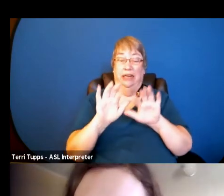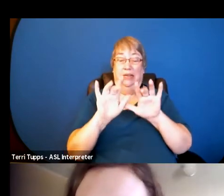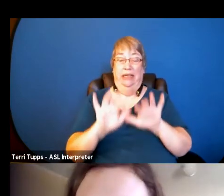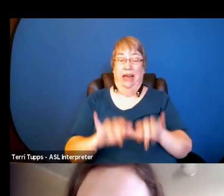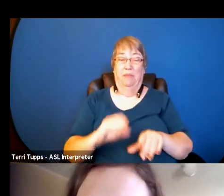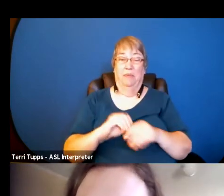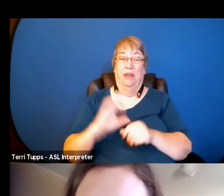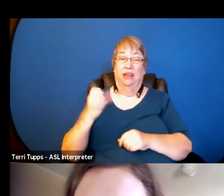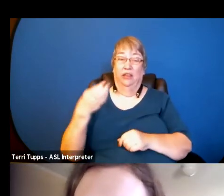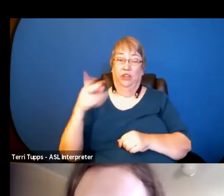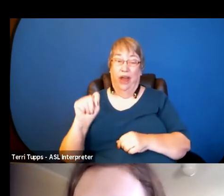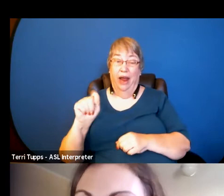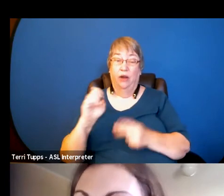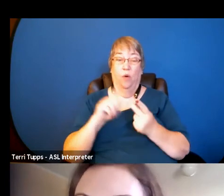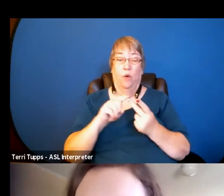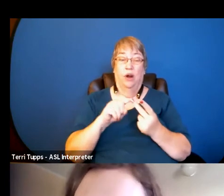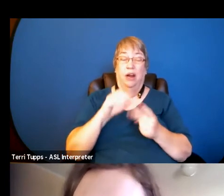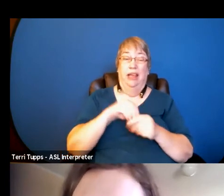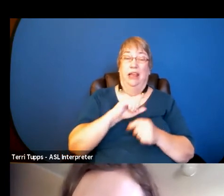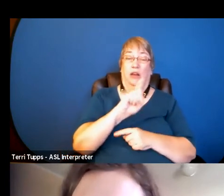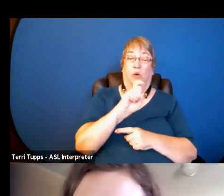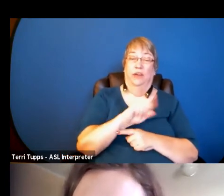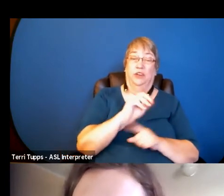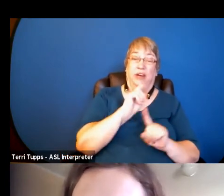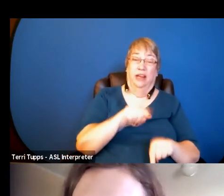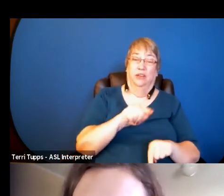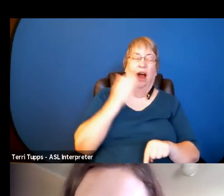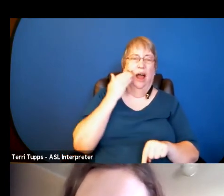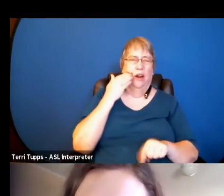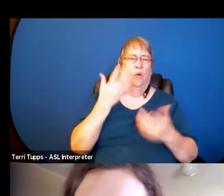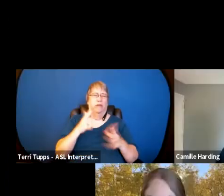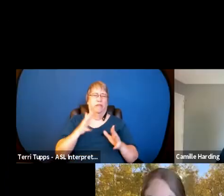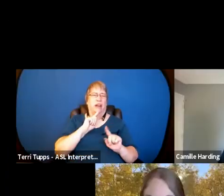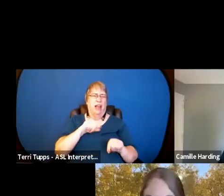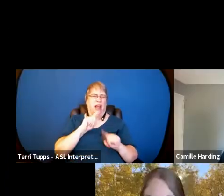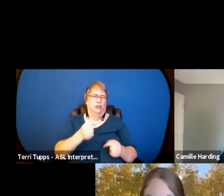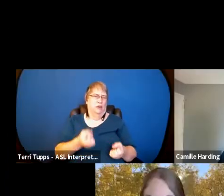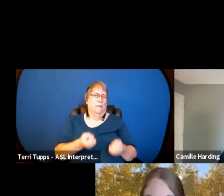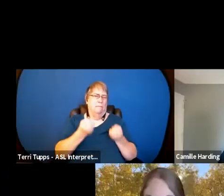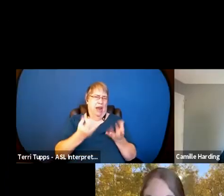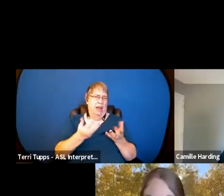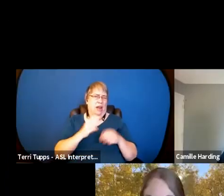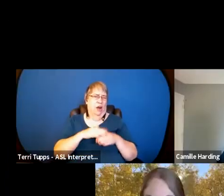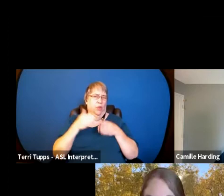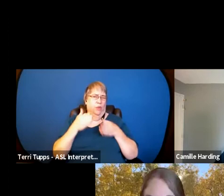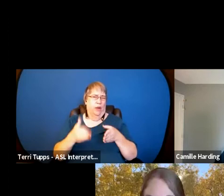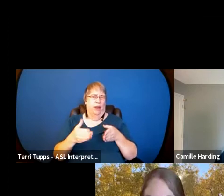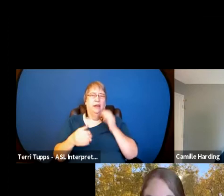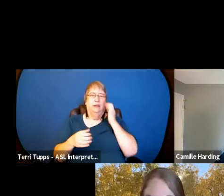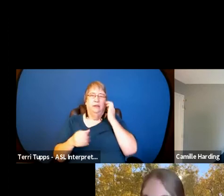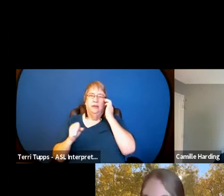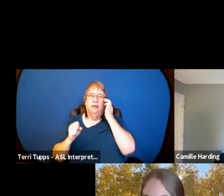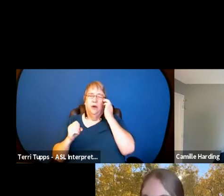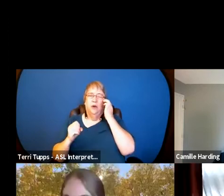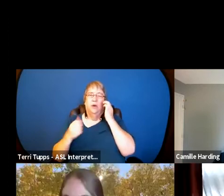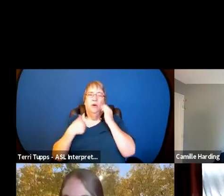the question and answer box. And I know we've addressed quite a few questions along the way, so thanks for your good thoughts so far.